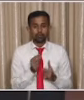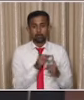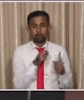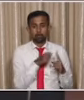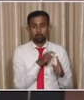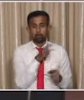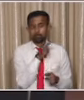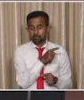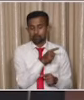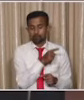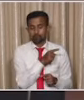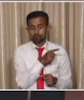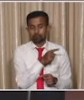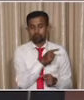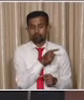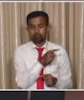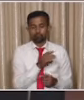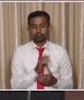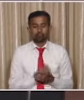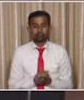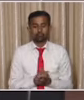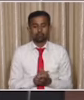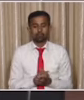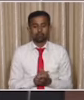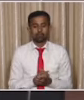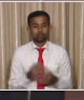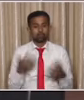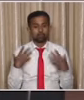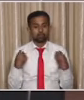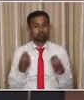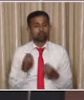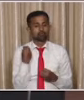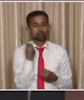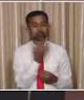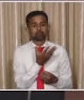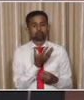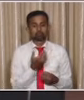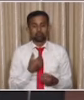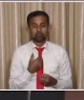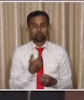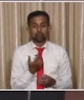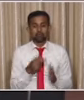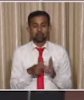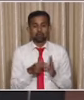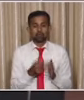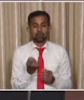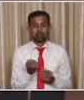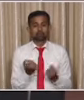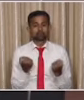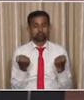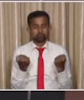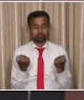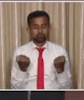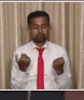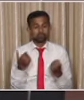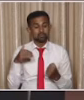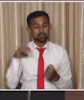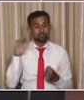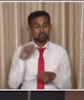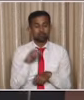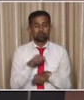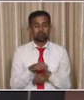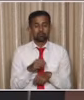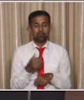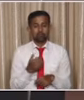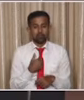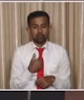refueling facilities. So we were economically strong and we had respect right around the world. But today, what is the situation?